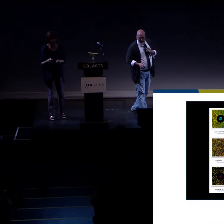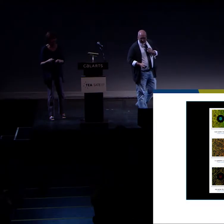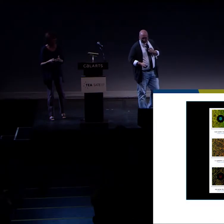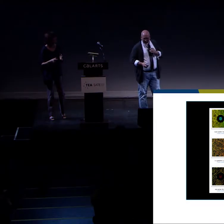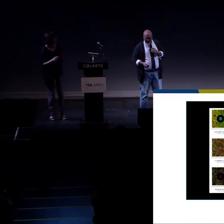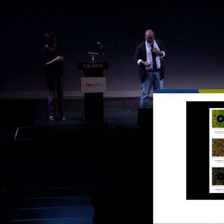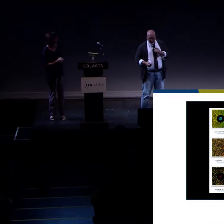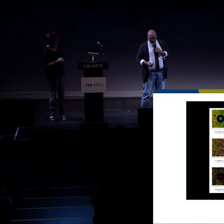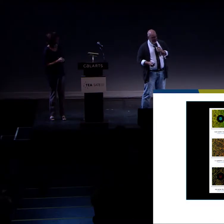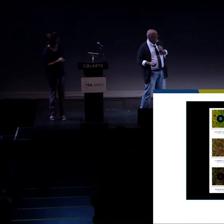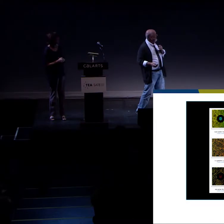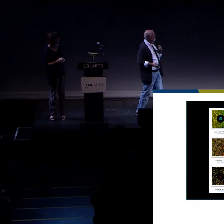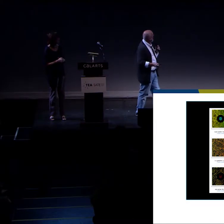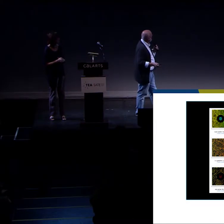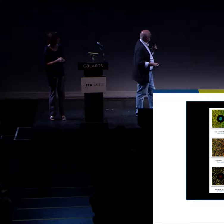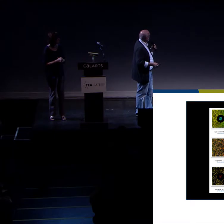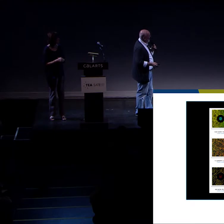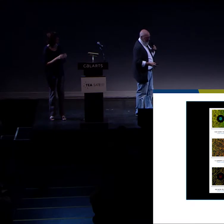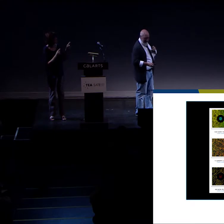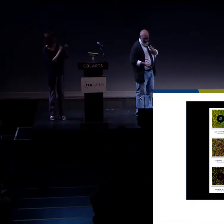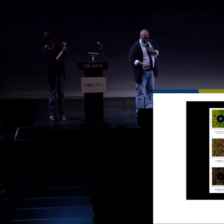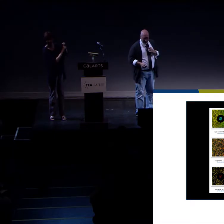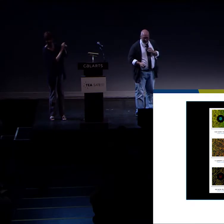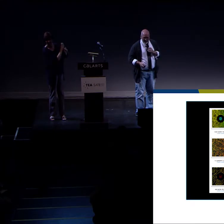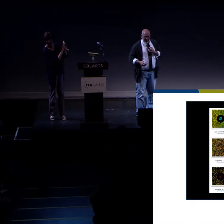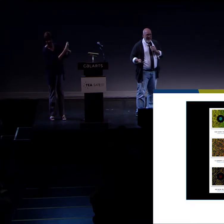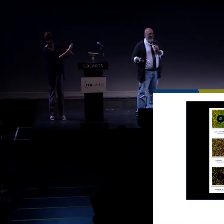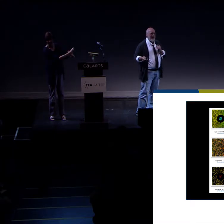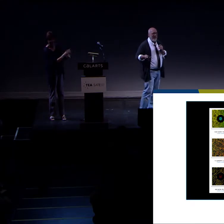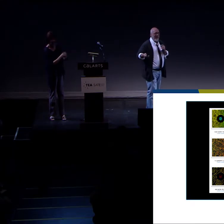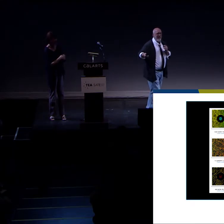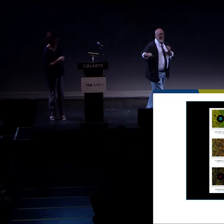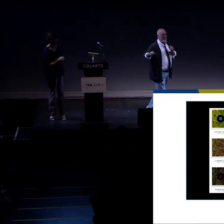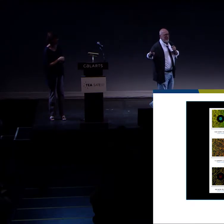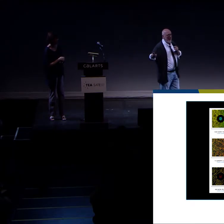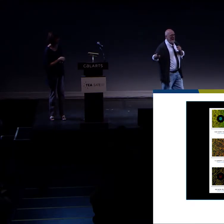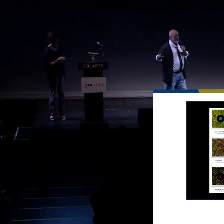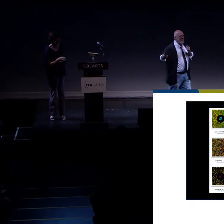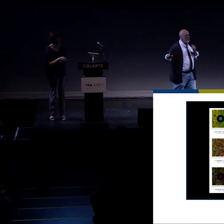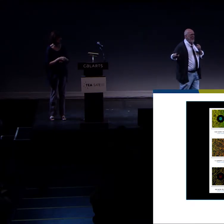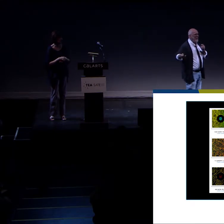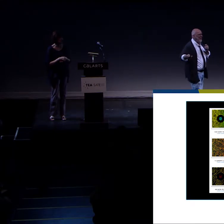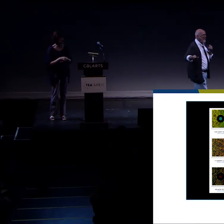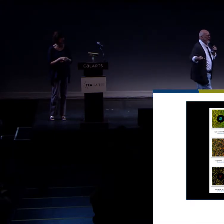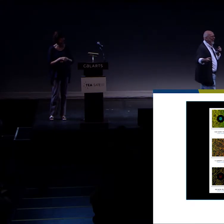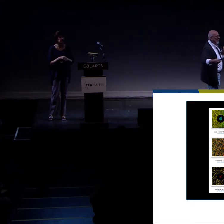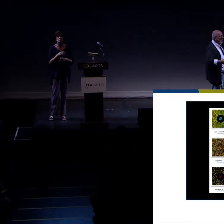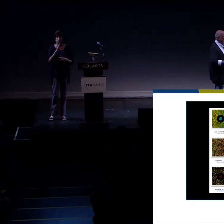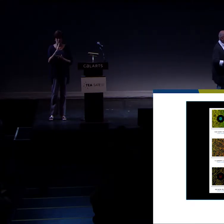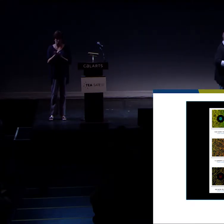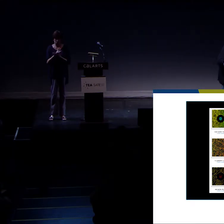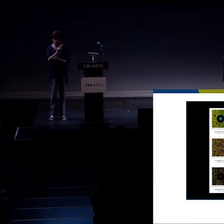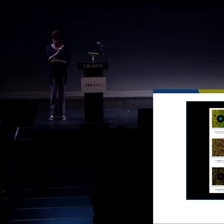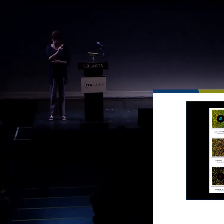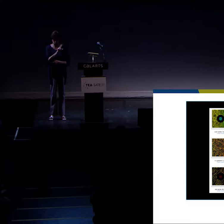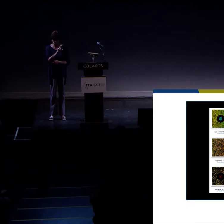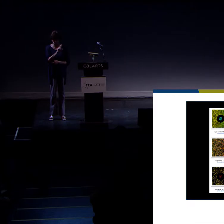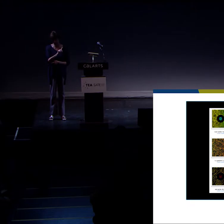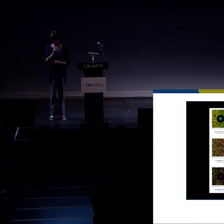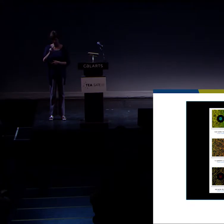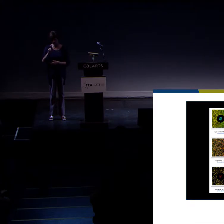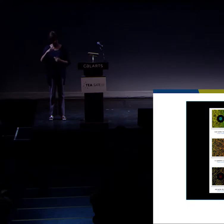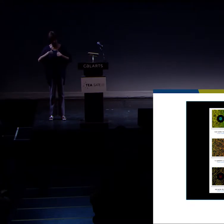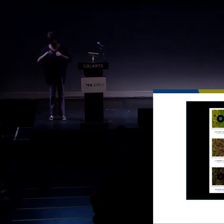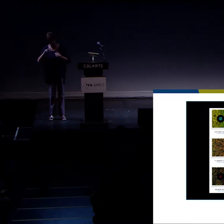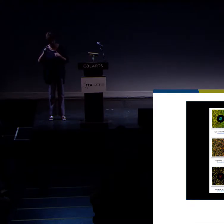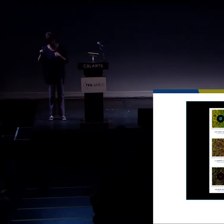So I did a whole bunch of these. But the thing is, you know, this whole talk is about 2D and 3D. I'm a 3D guy, you know,